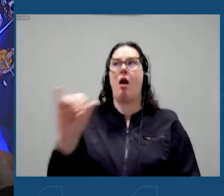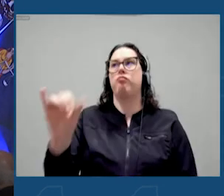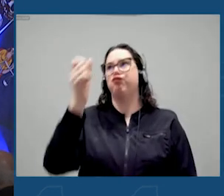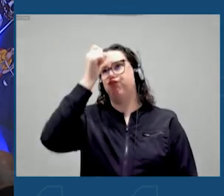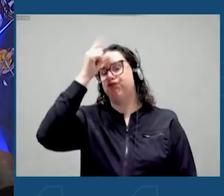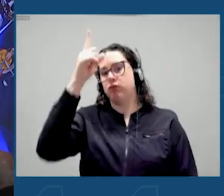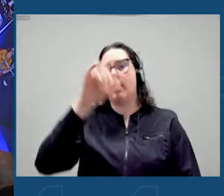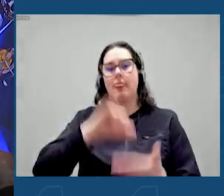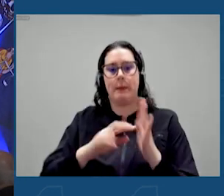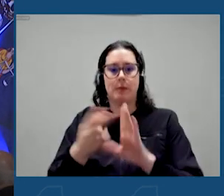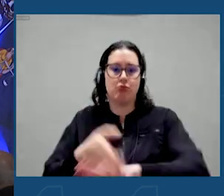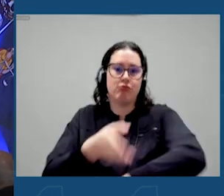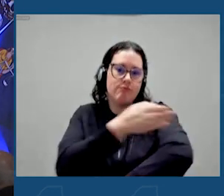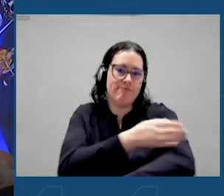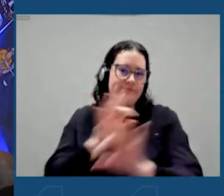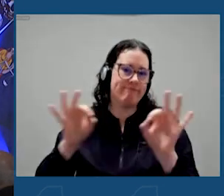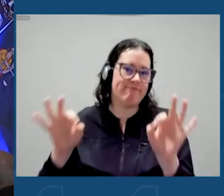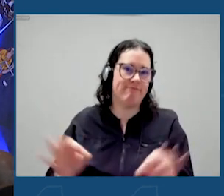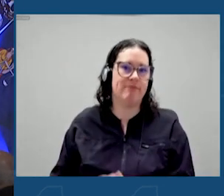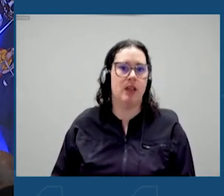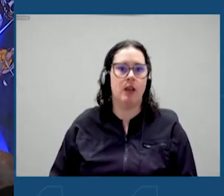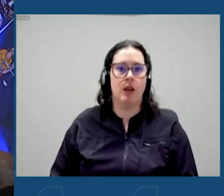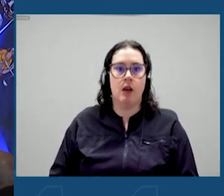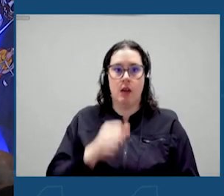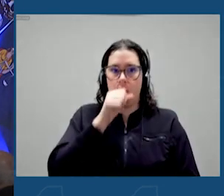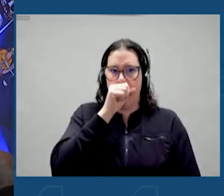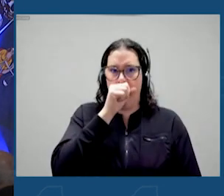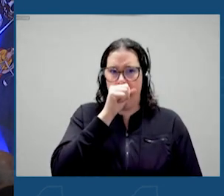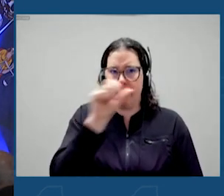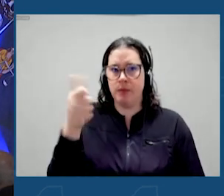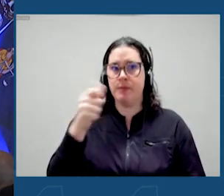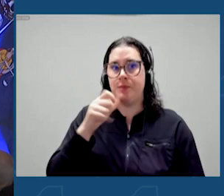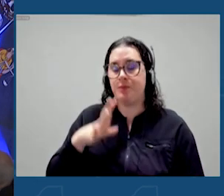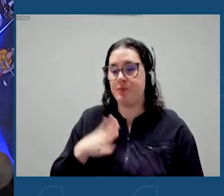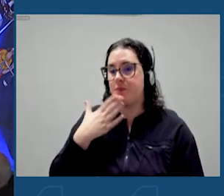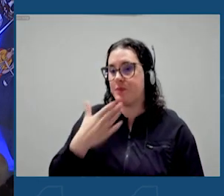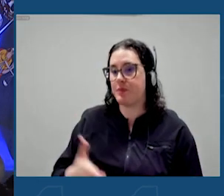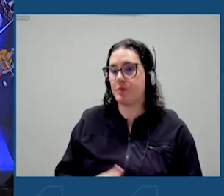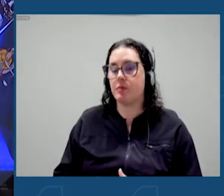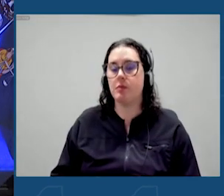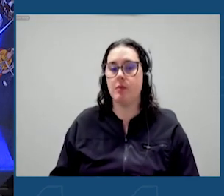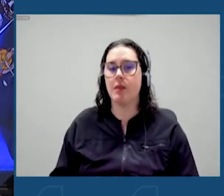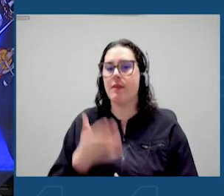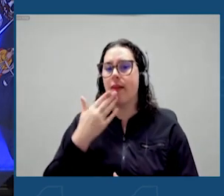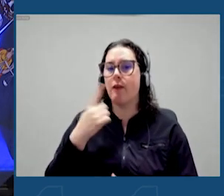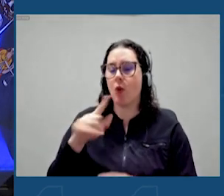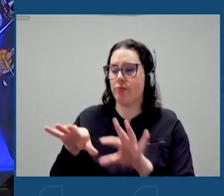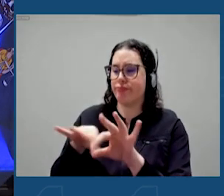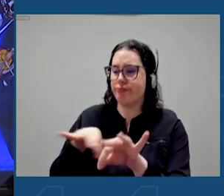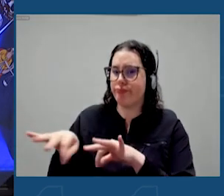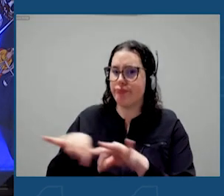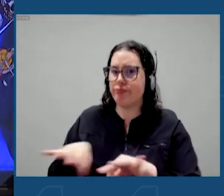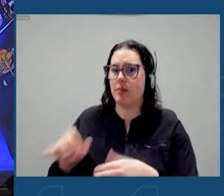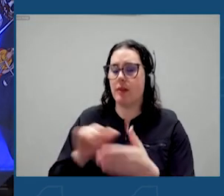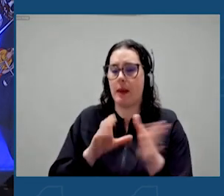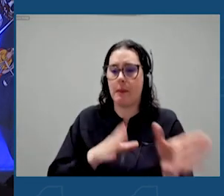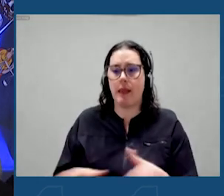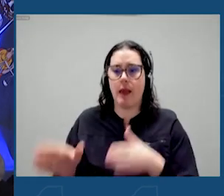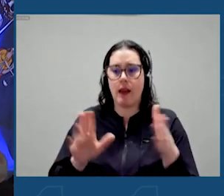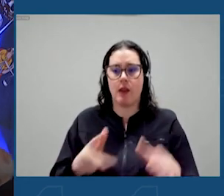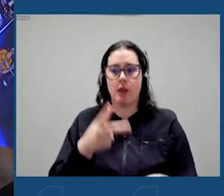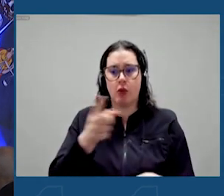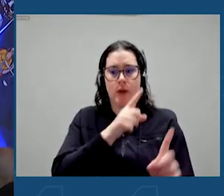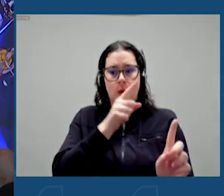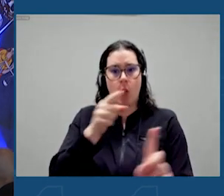you. So thank you for sort of unpacking the plan a little bit, talking about sort of the three goals, right? So we